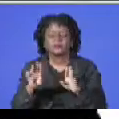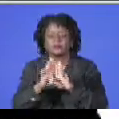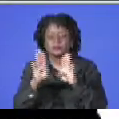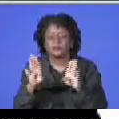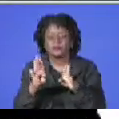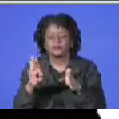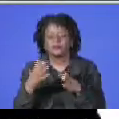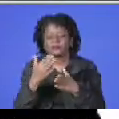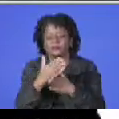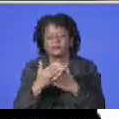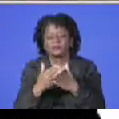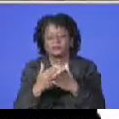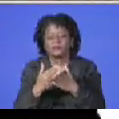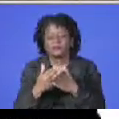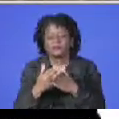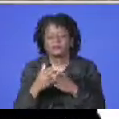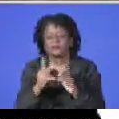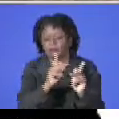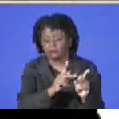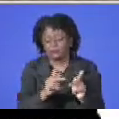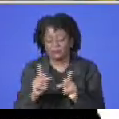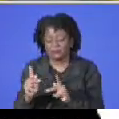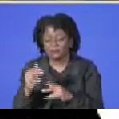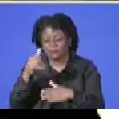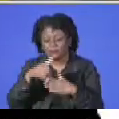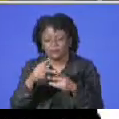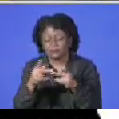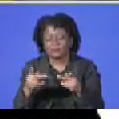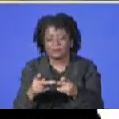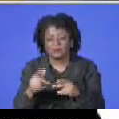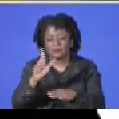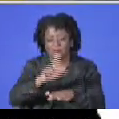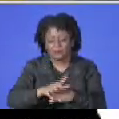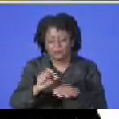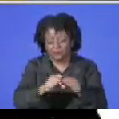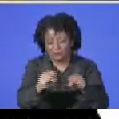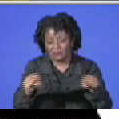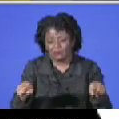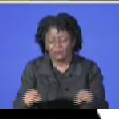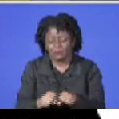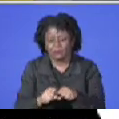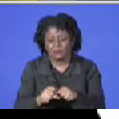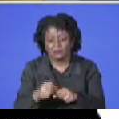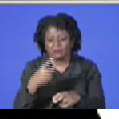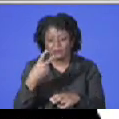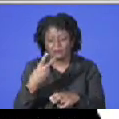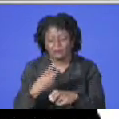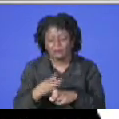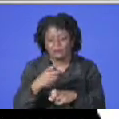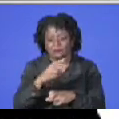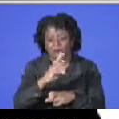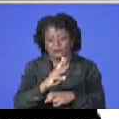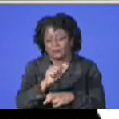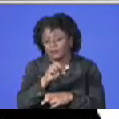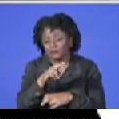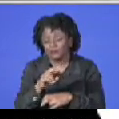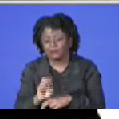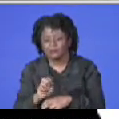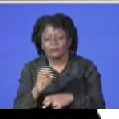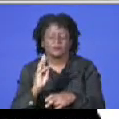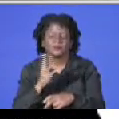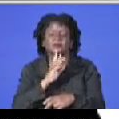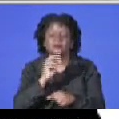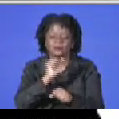hardwares, landscaping. We're working on retail right now. Obviously, we're contributing to the